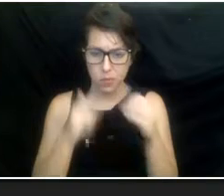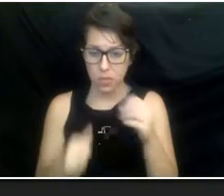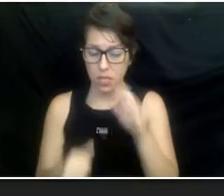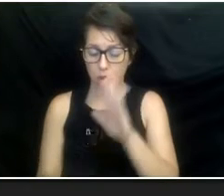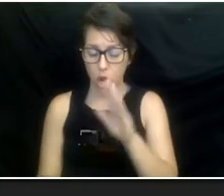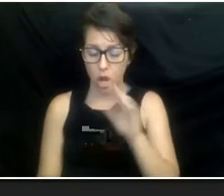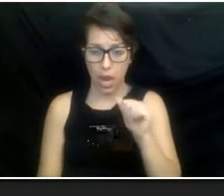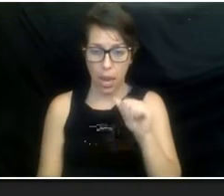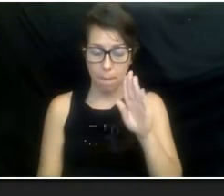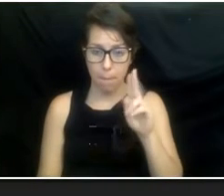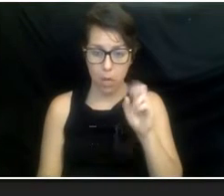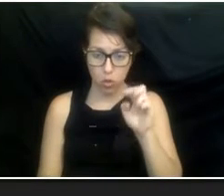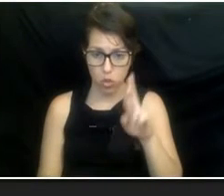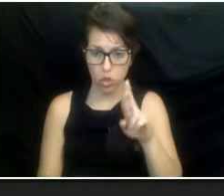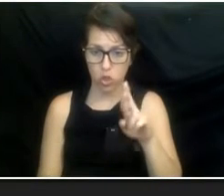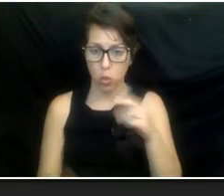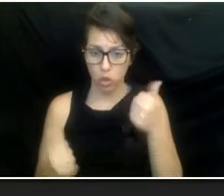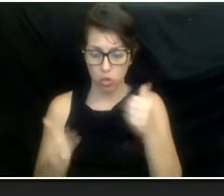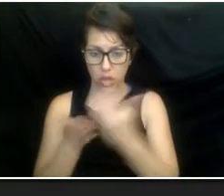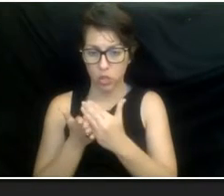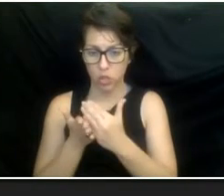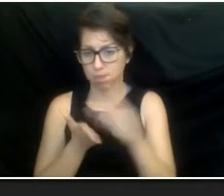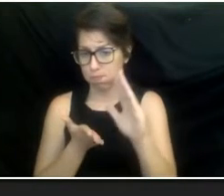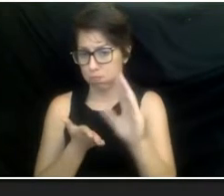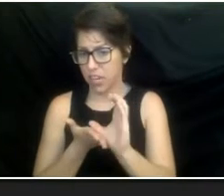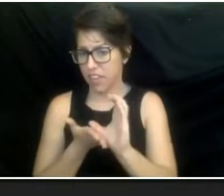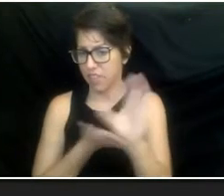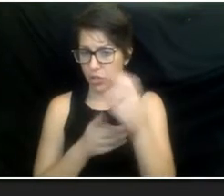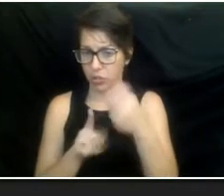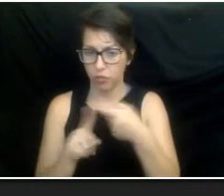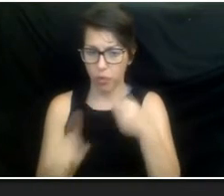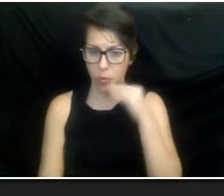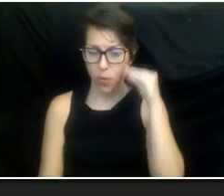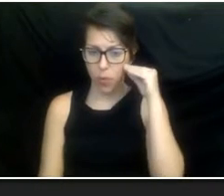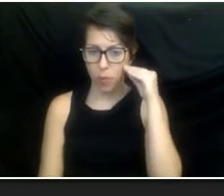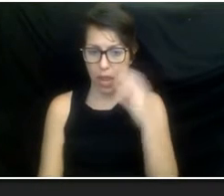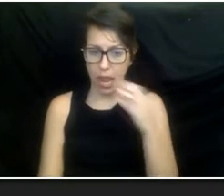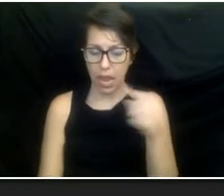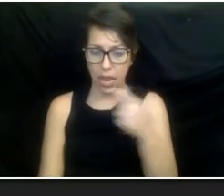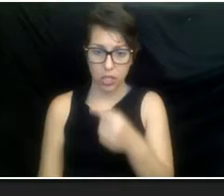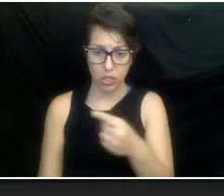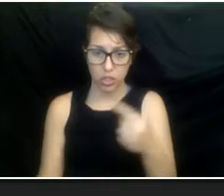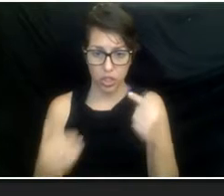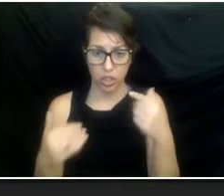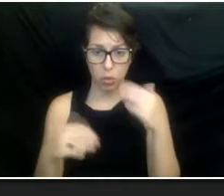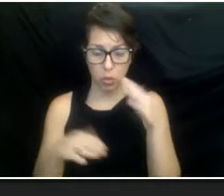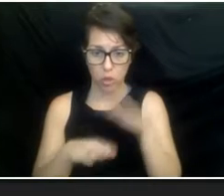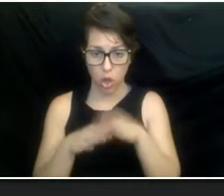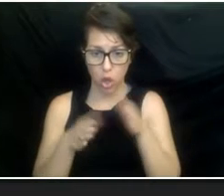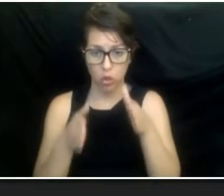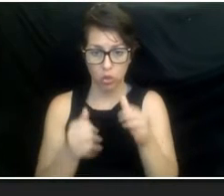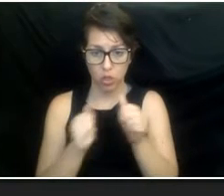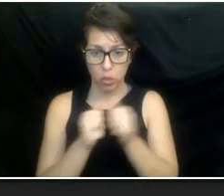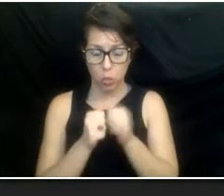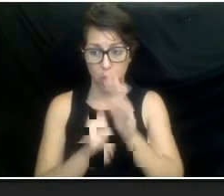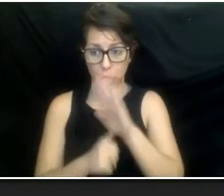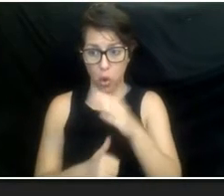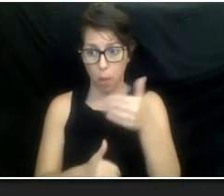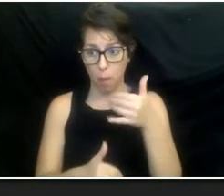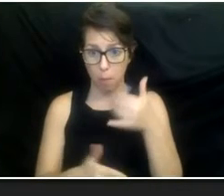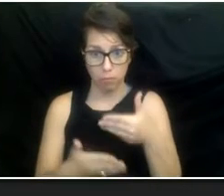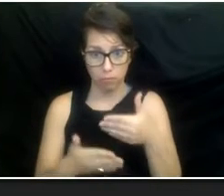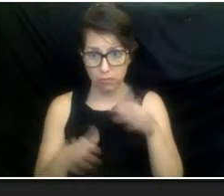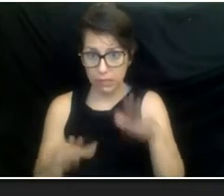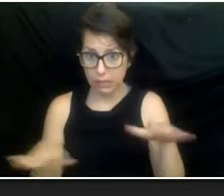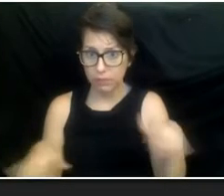operator to help uh seek help for the Survivor so um I'm not GNA say that we are not